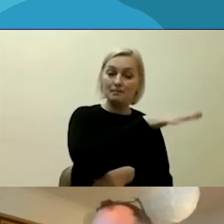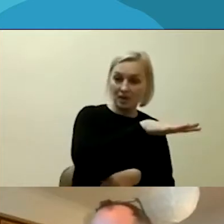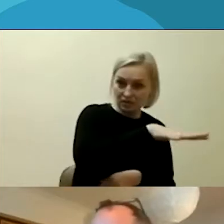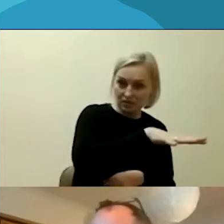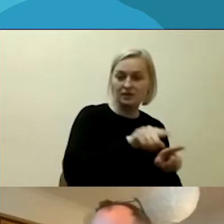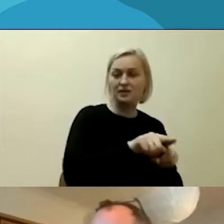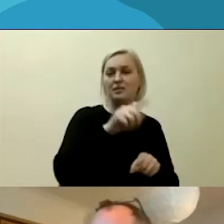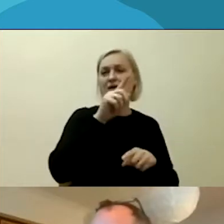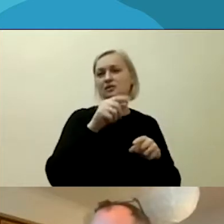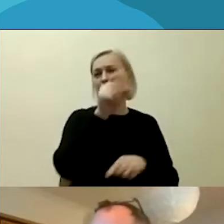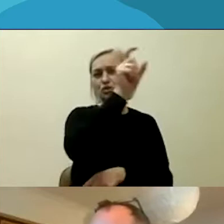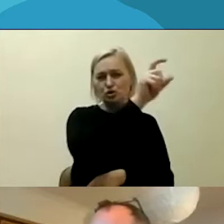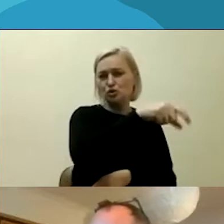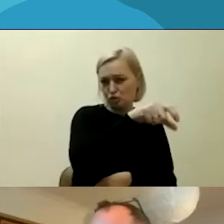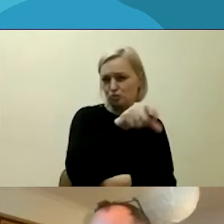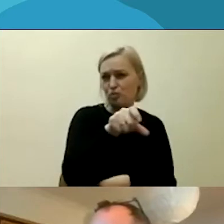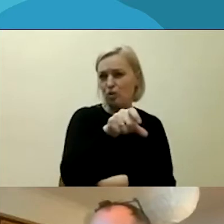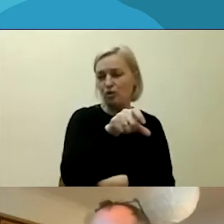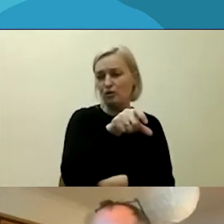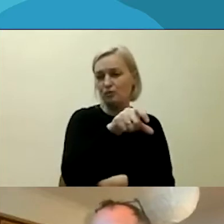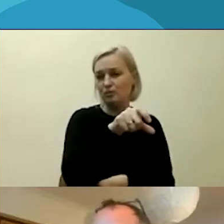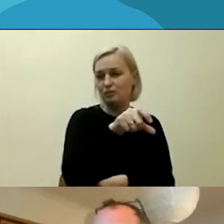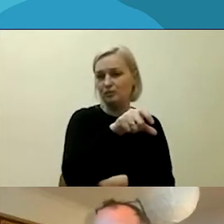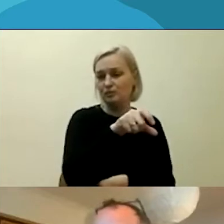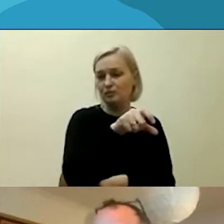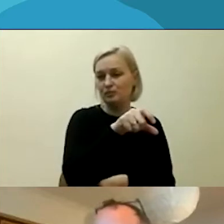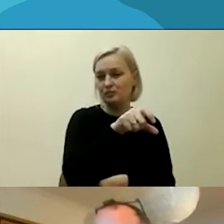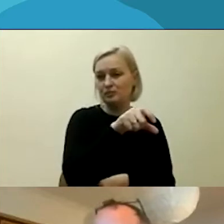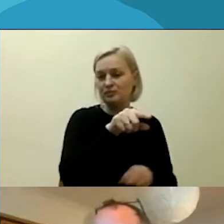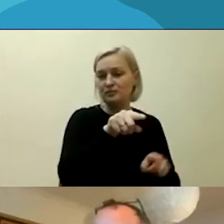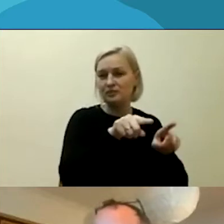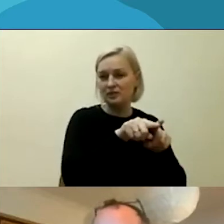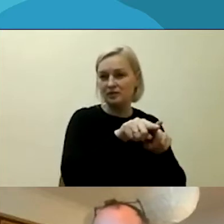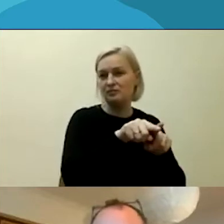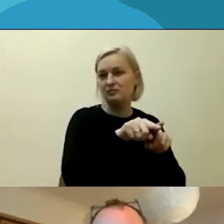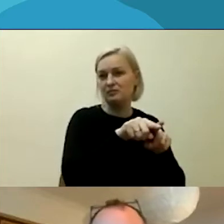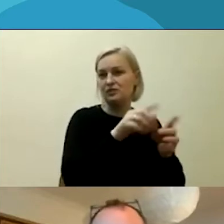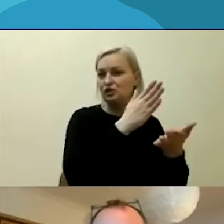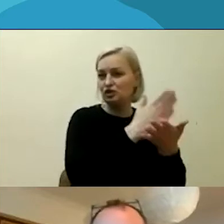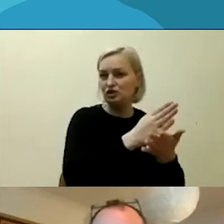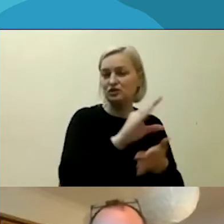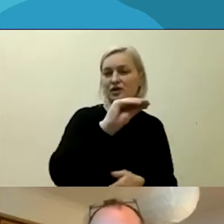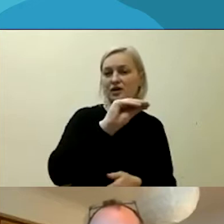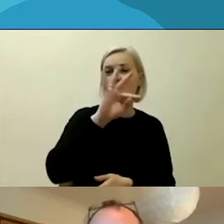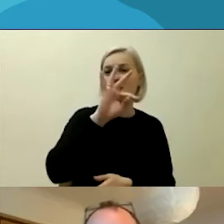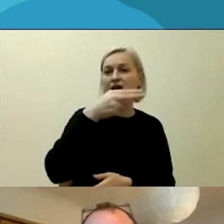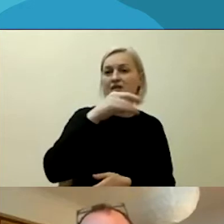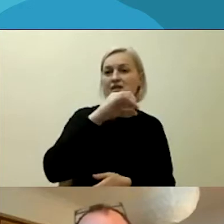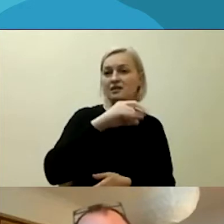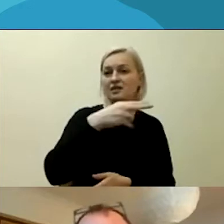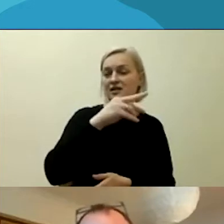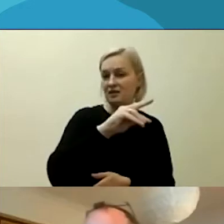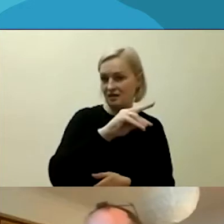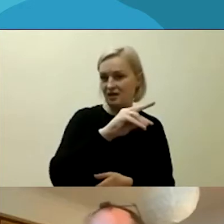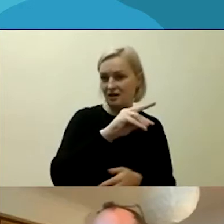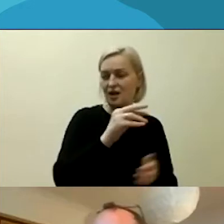And we work with our network members. We work in a strategic partnership with an